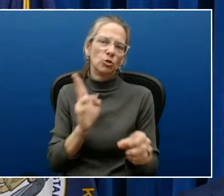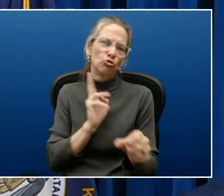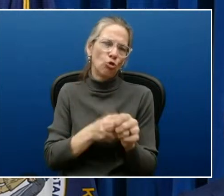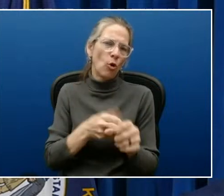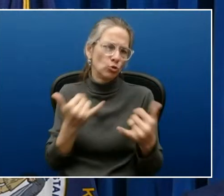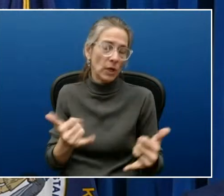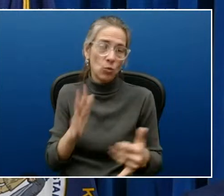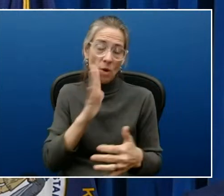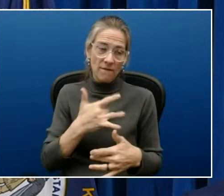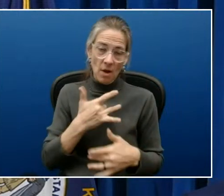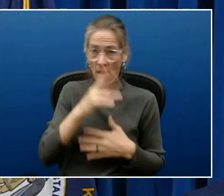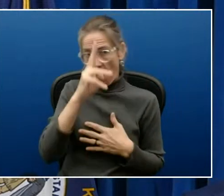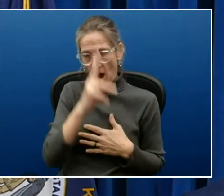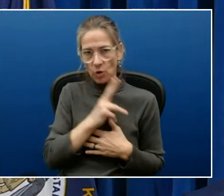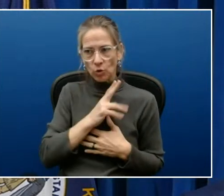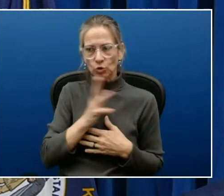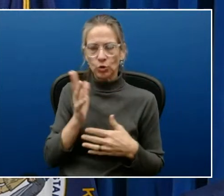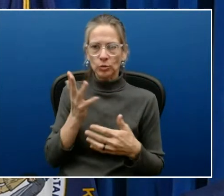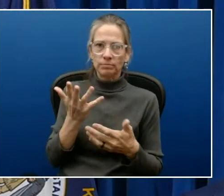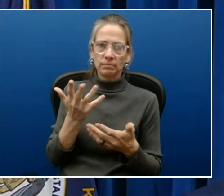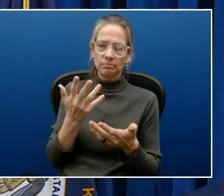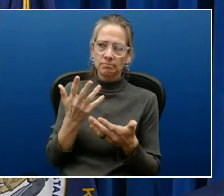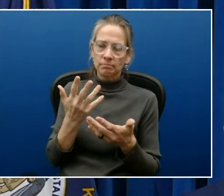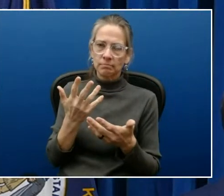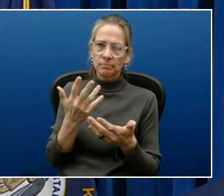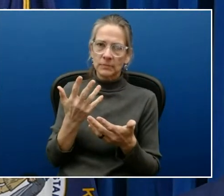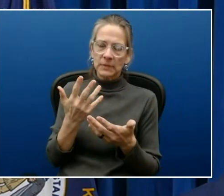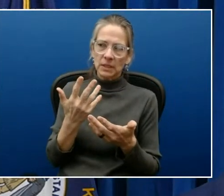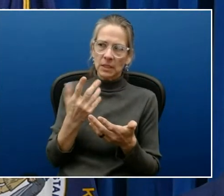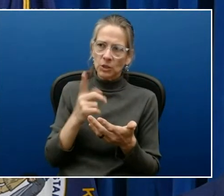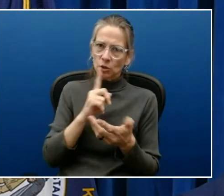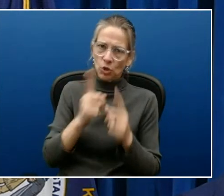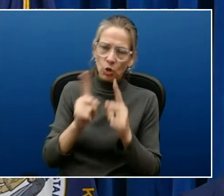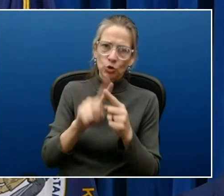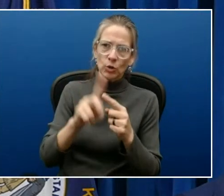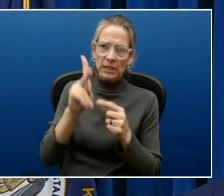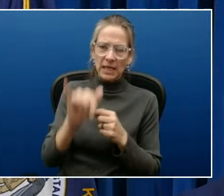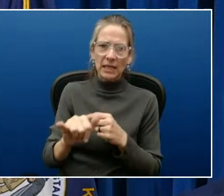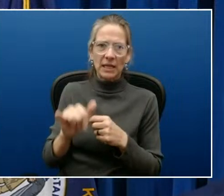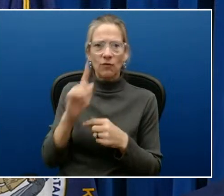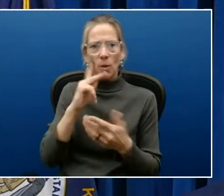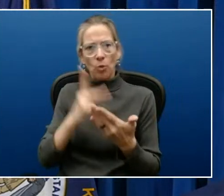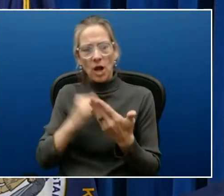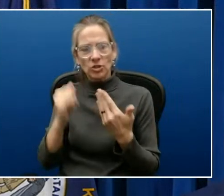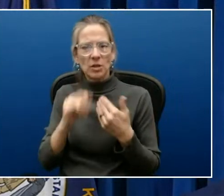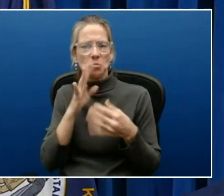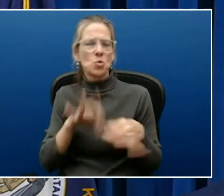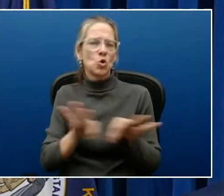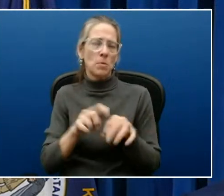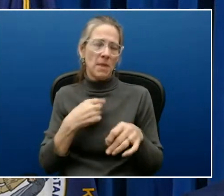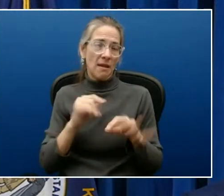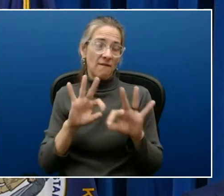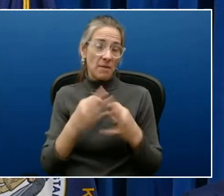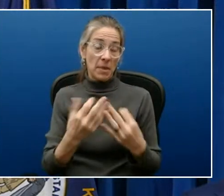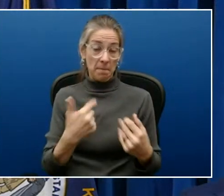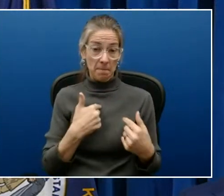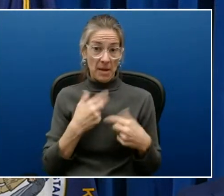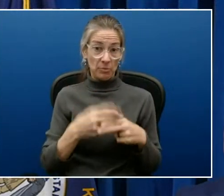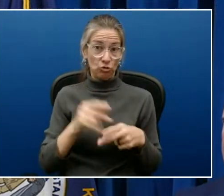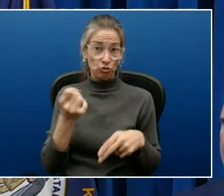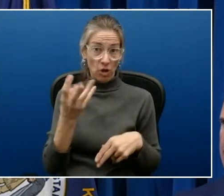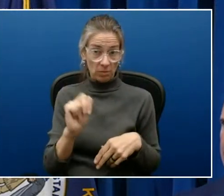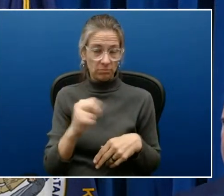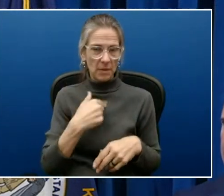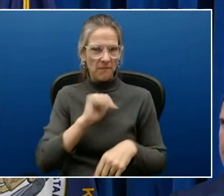speak directly to the people of Kentucky about a project that's incredibly personal to me and my family. My name is John Paella, and I'm the founder and CEO of